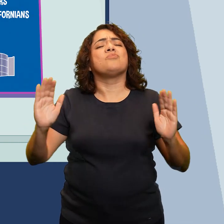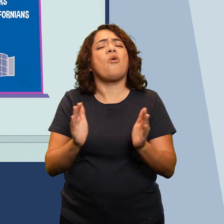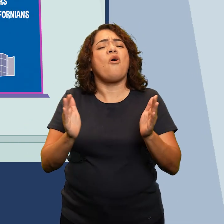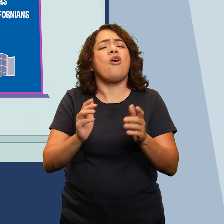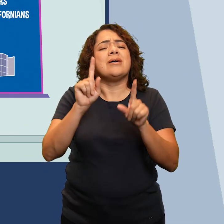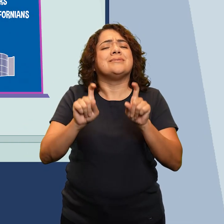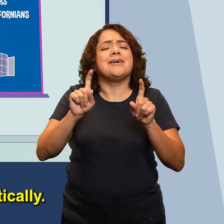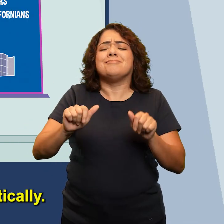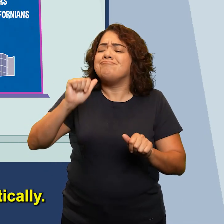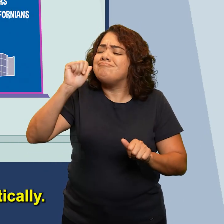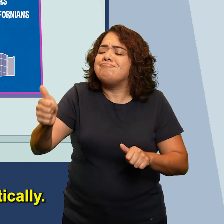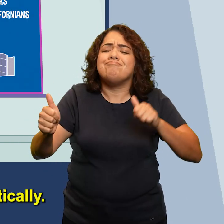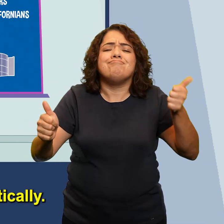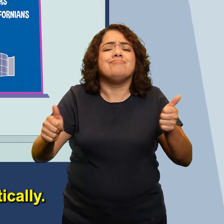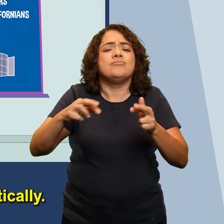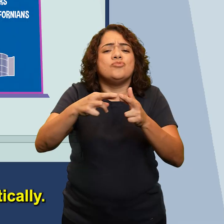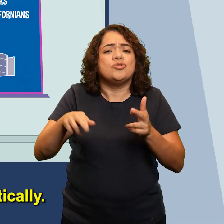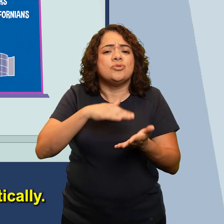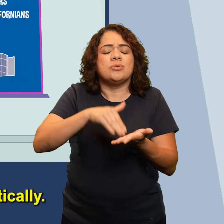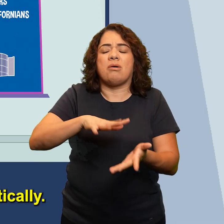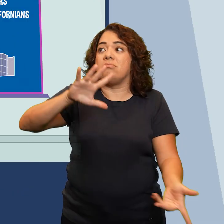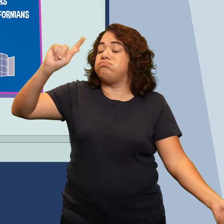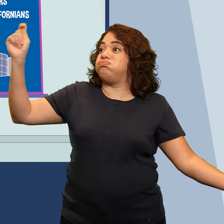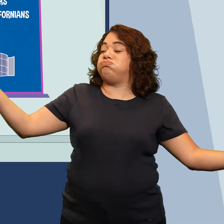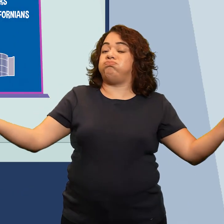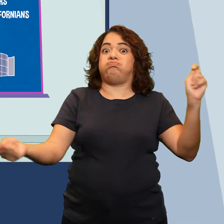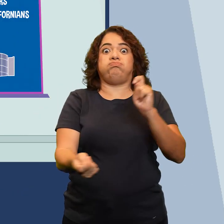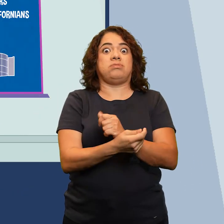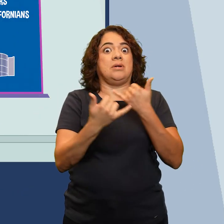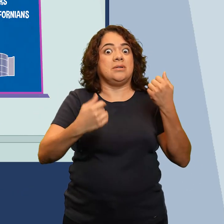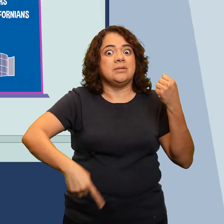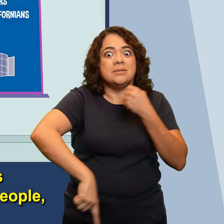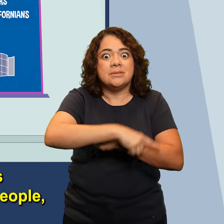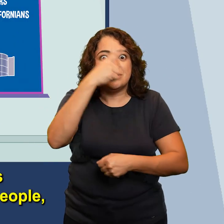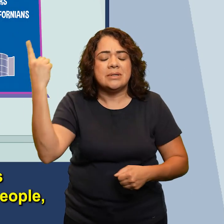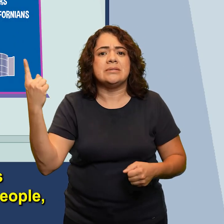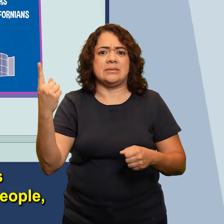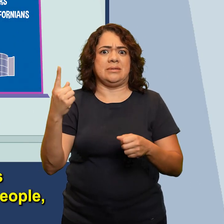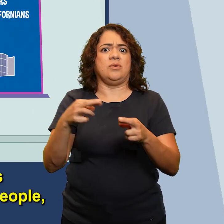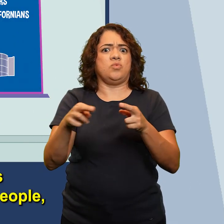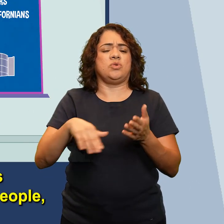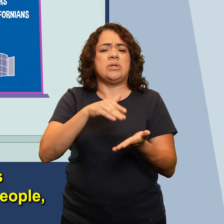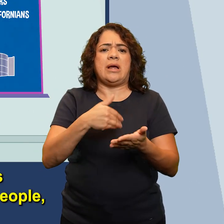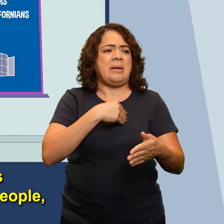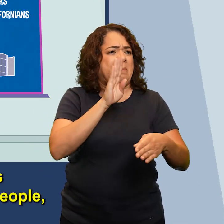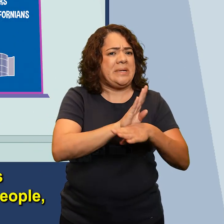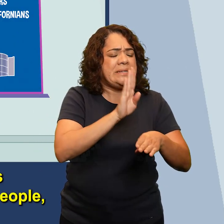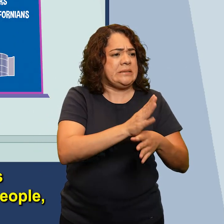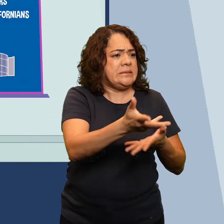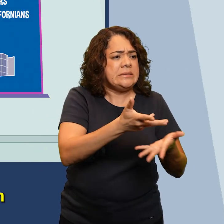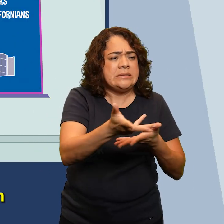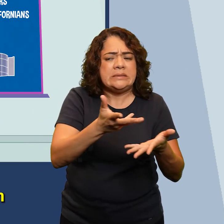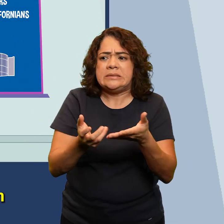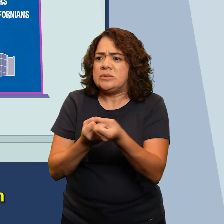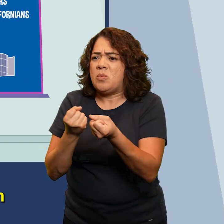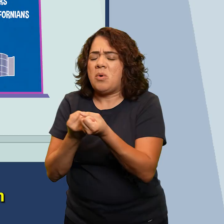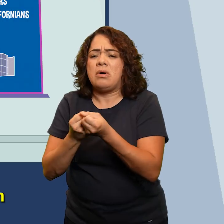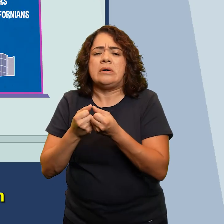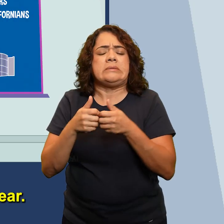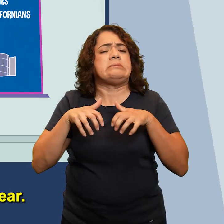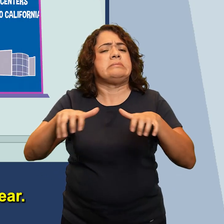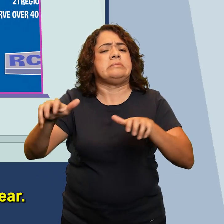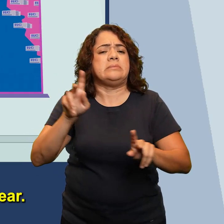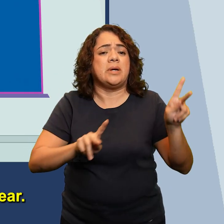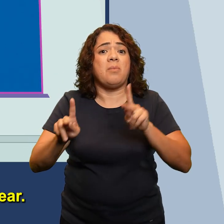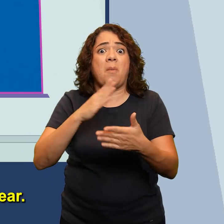program 6 decades ago has grown and changed dramatically. So now, regional centers are major businesses supporting thousands of people, with budgets ranging